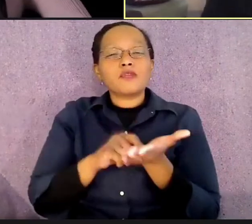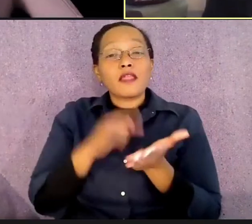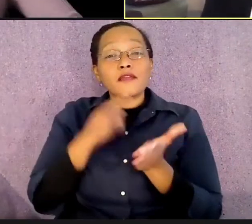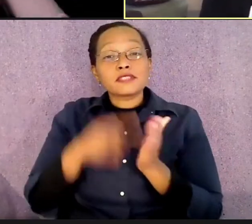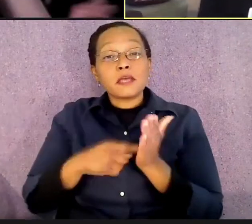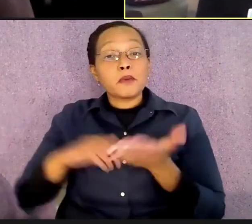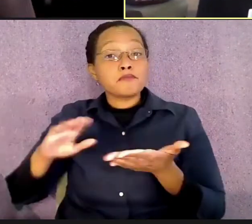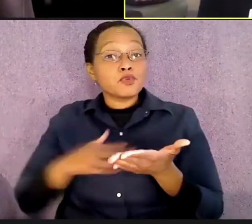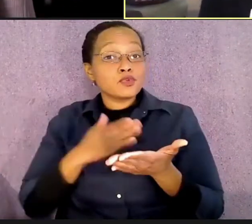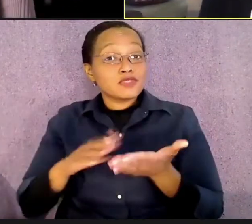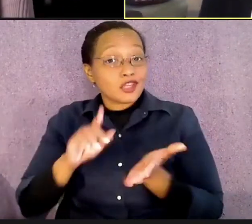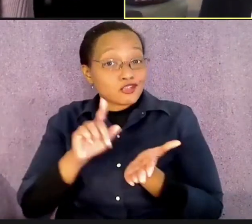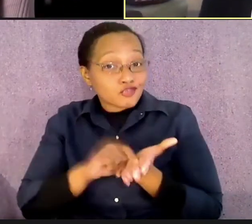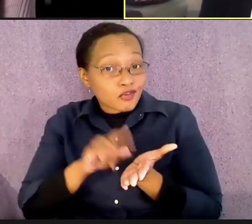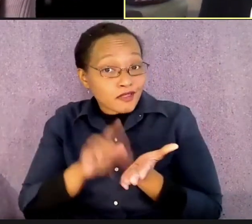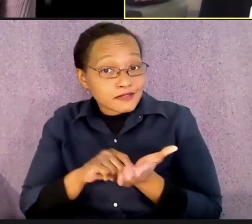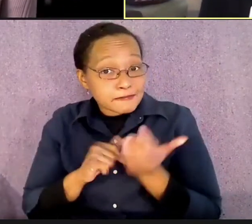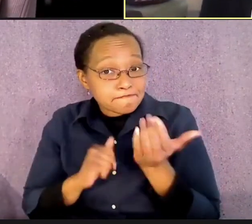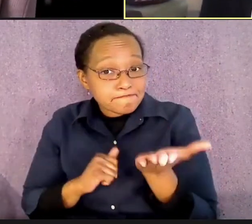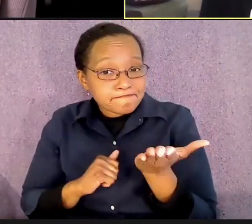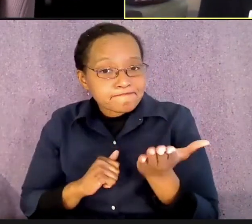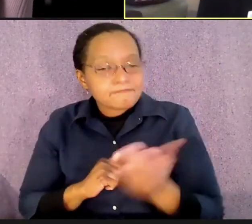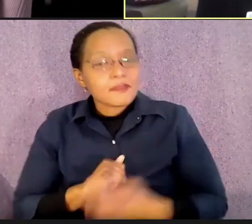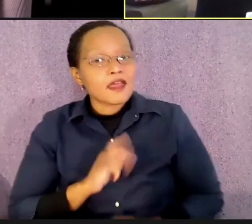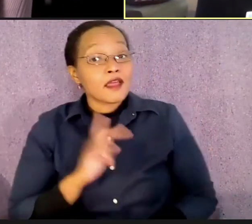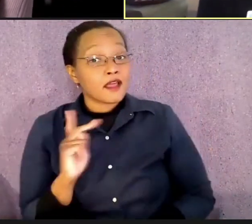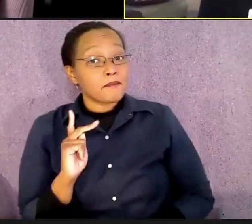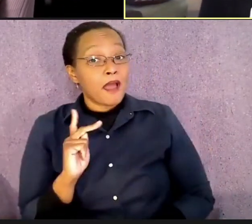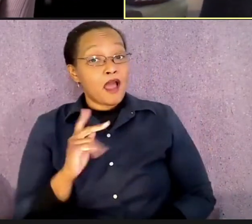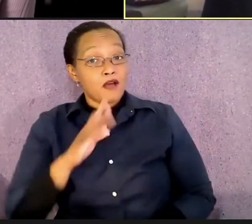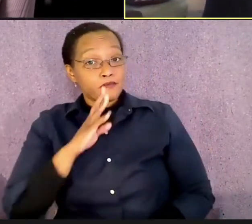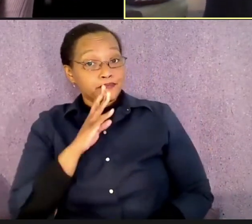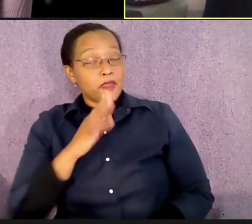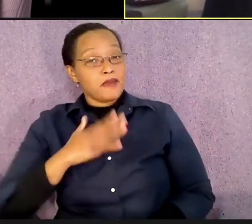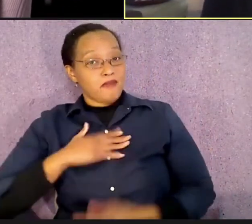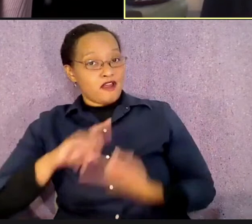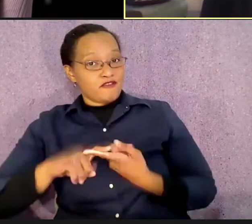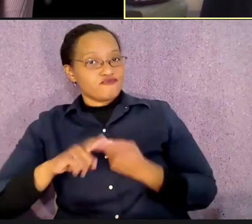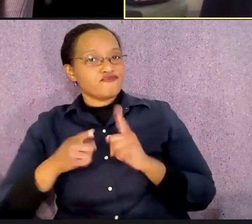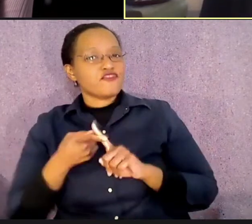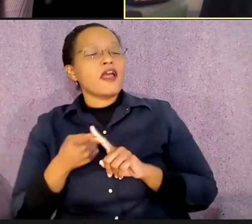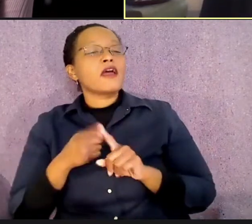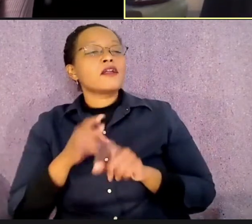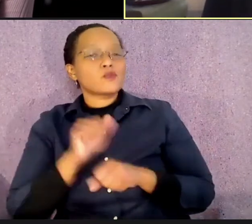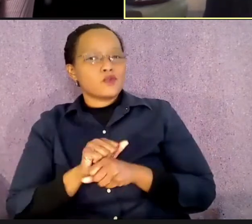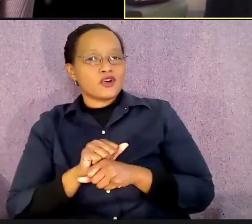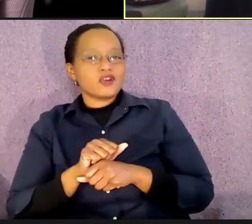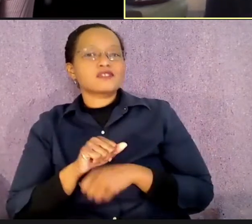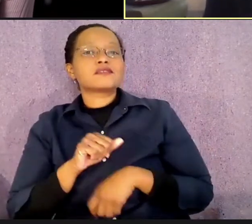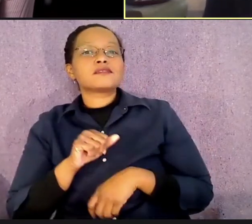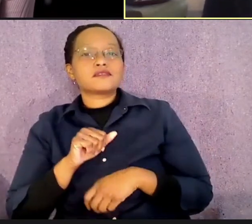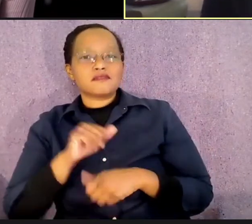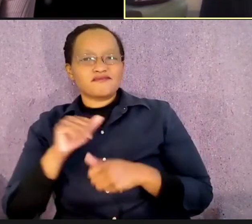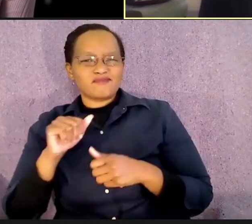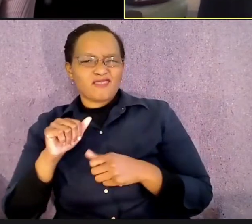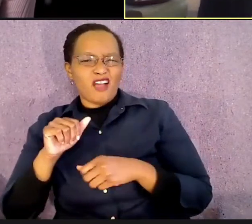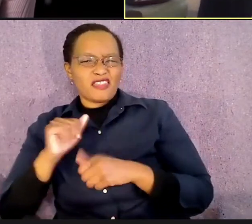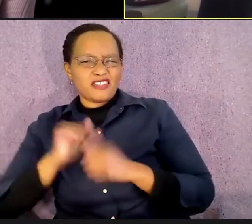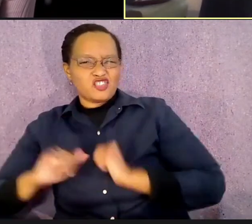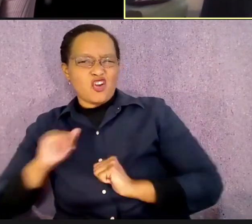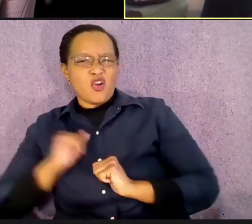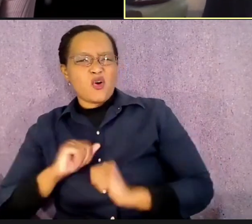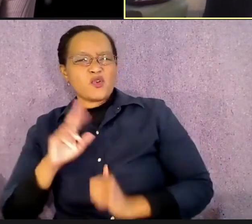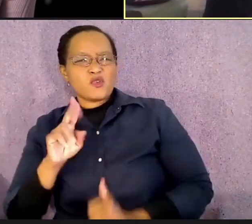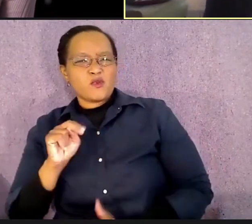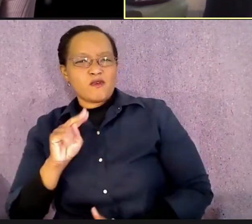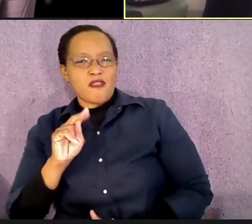think a friend of mine asked me the other day, he's a little bit older than me. He actually works on United Shades, and he was like, basically like, what happened to music journalism